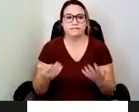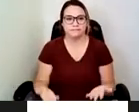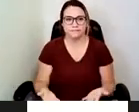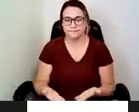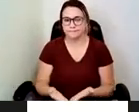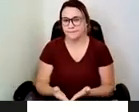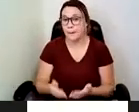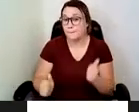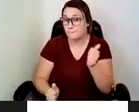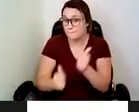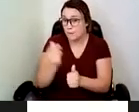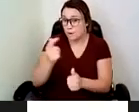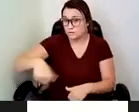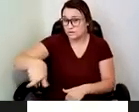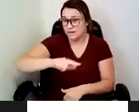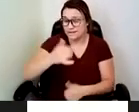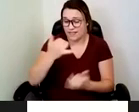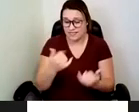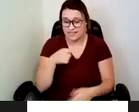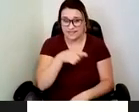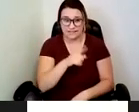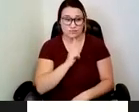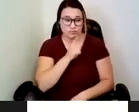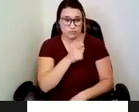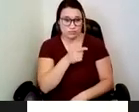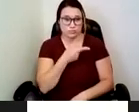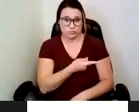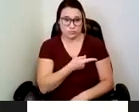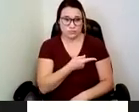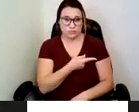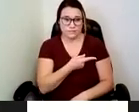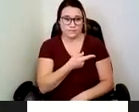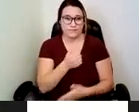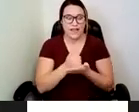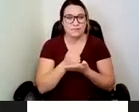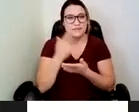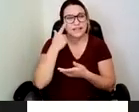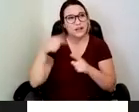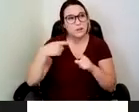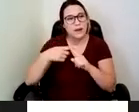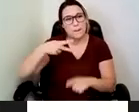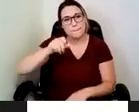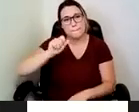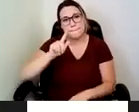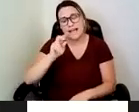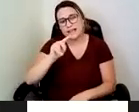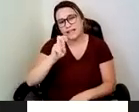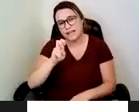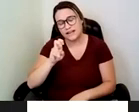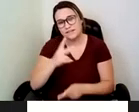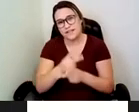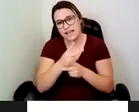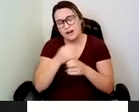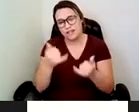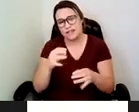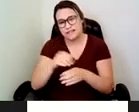For most of us, this actually is the truth and helps you think about palliative care in this setting and life in general. That